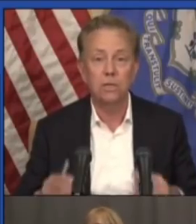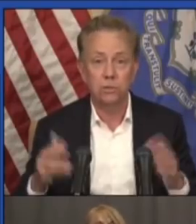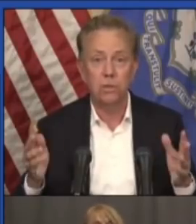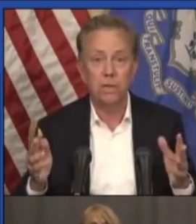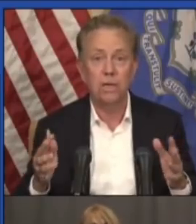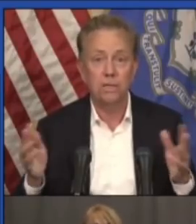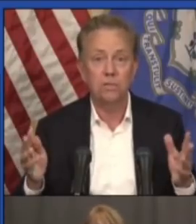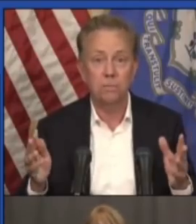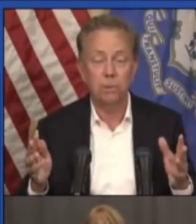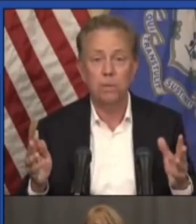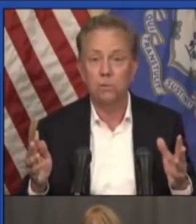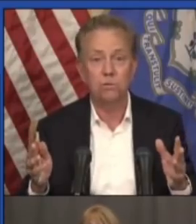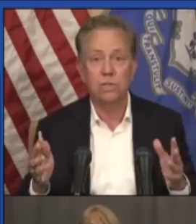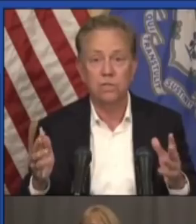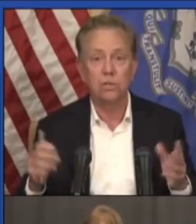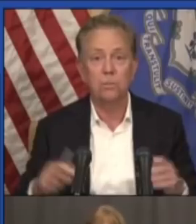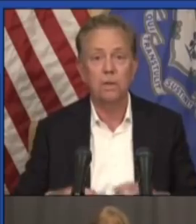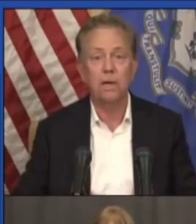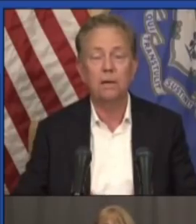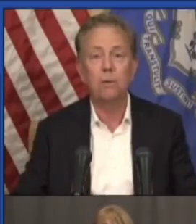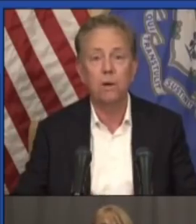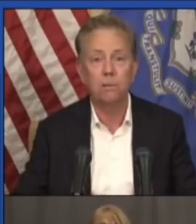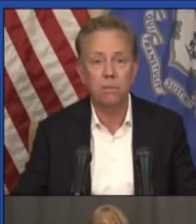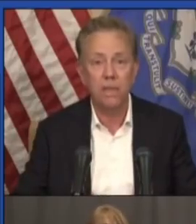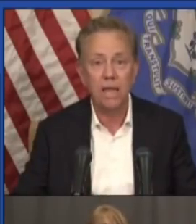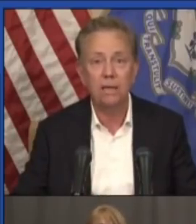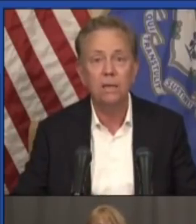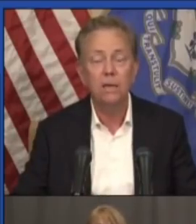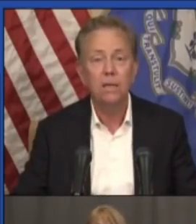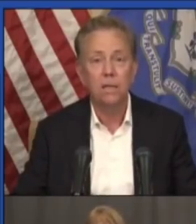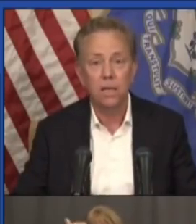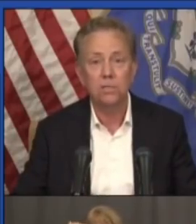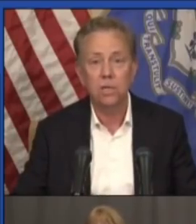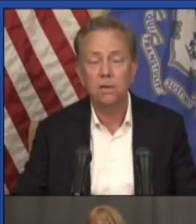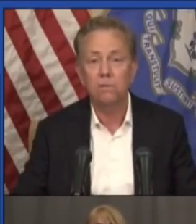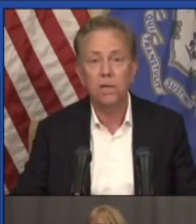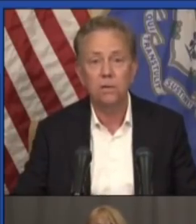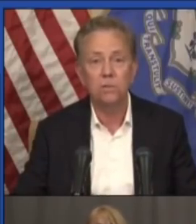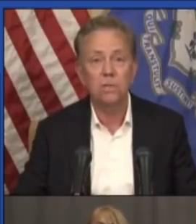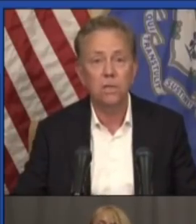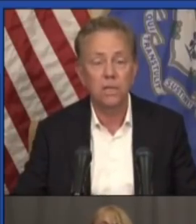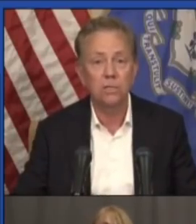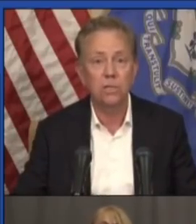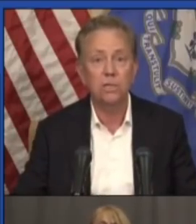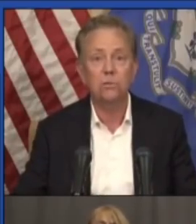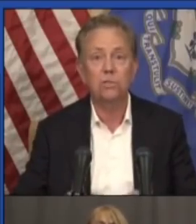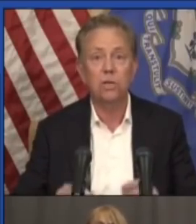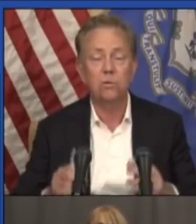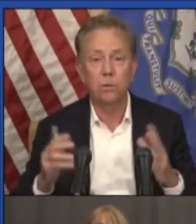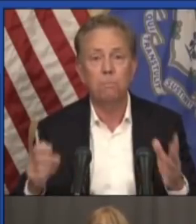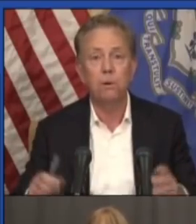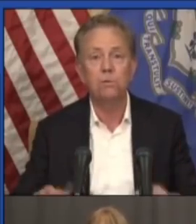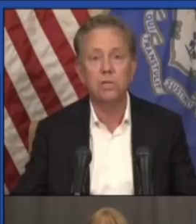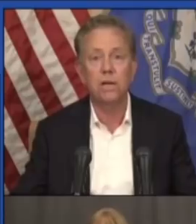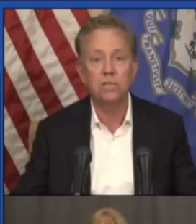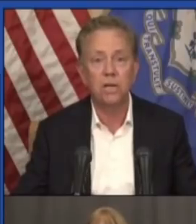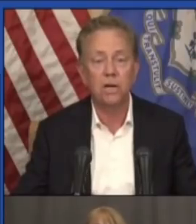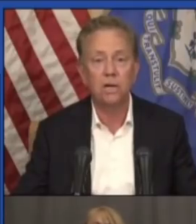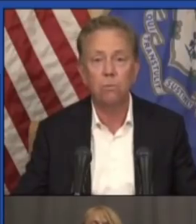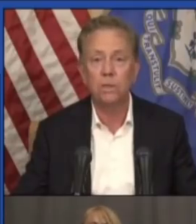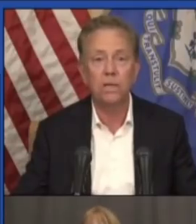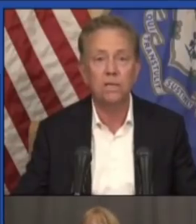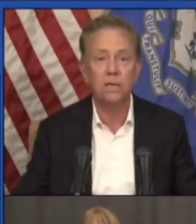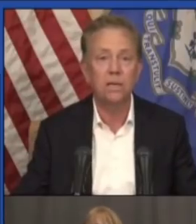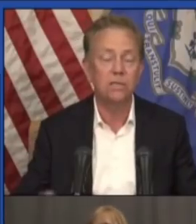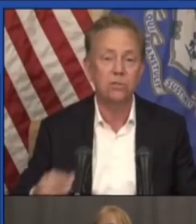a country and as a political system. And I want to thank the legislative leaders and the legislature in general on both sides of the